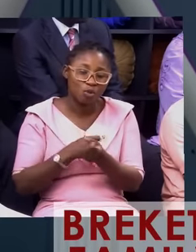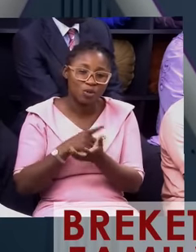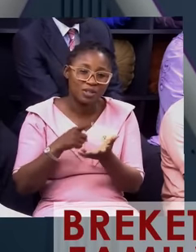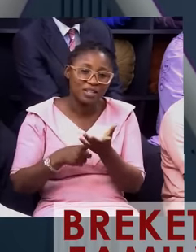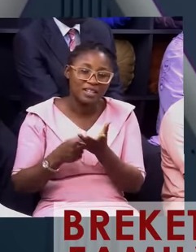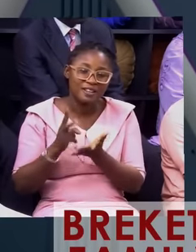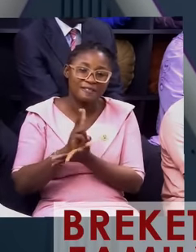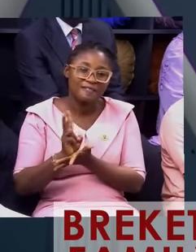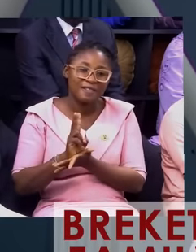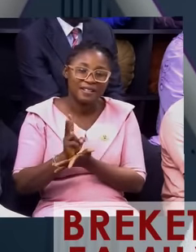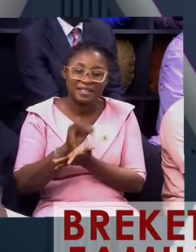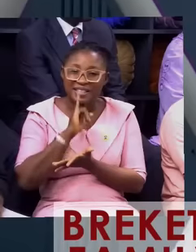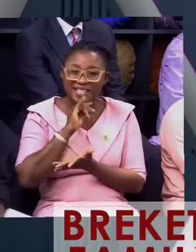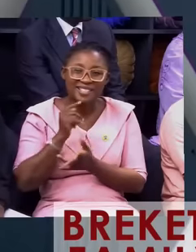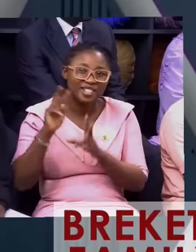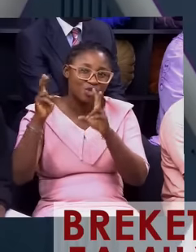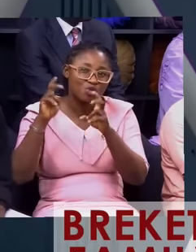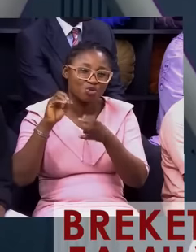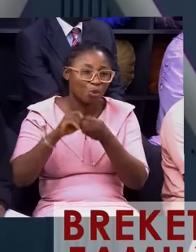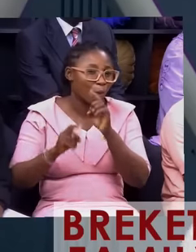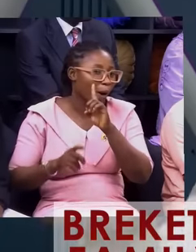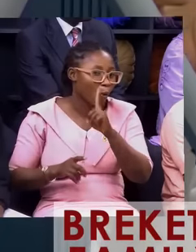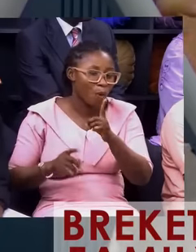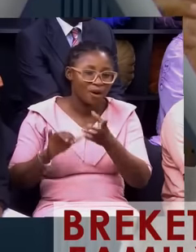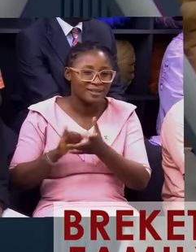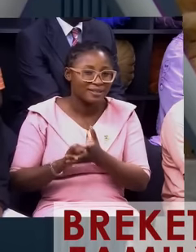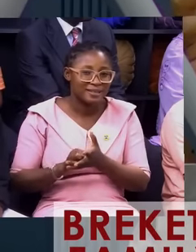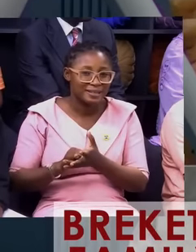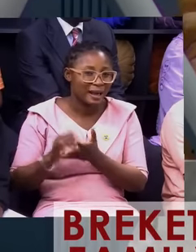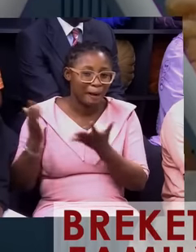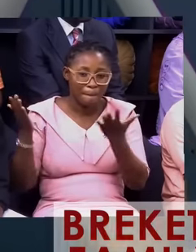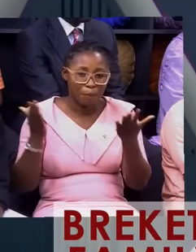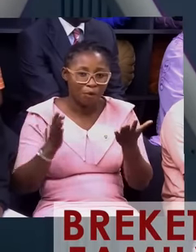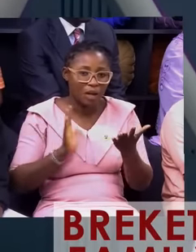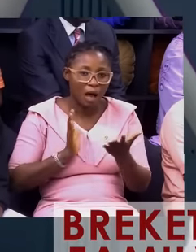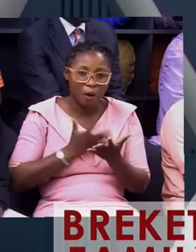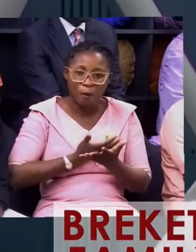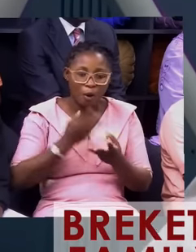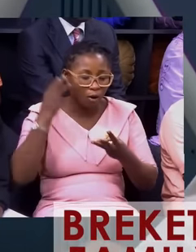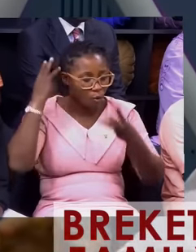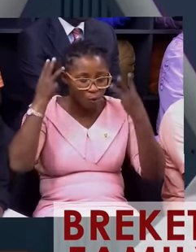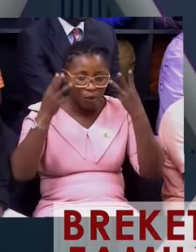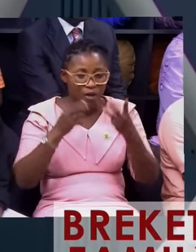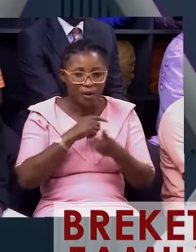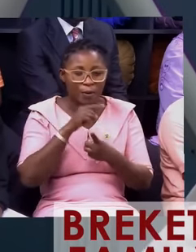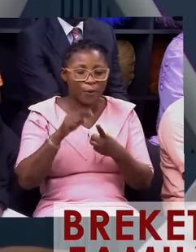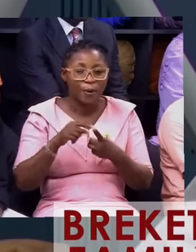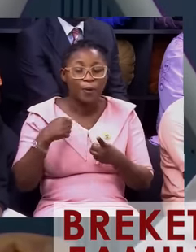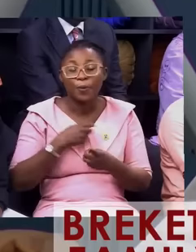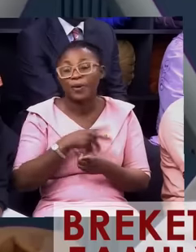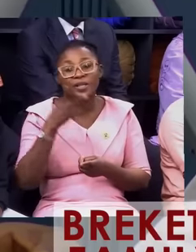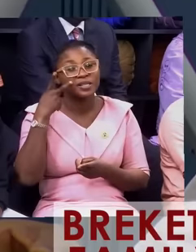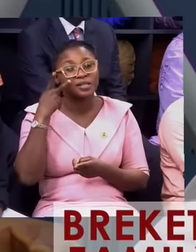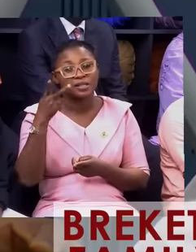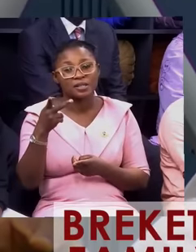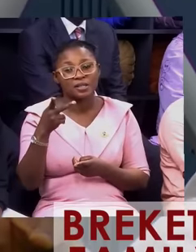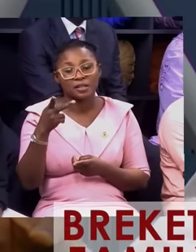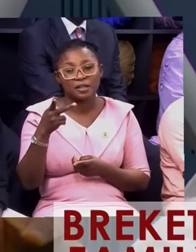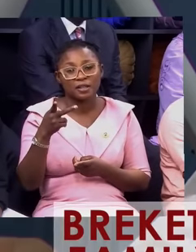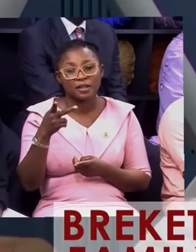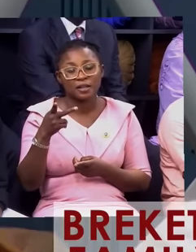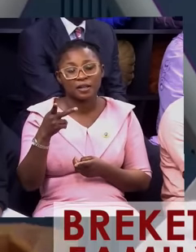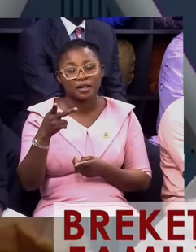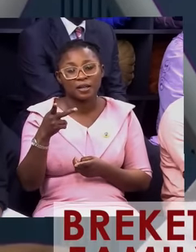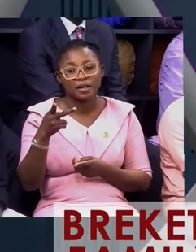vaccine n be the issue number one we trigger our you know say when you see um